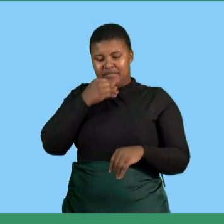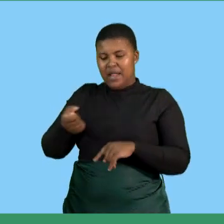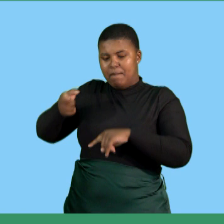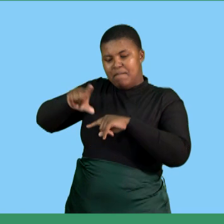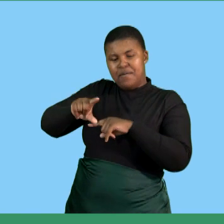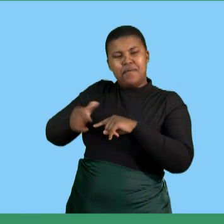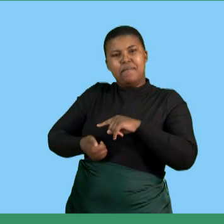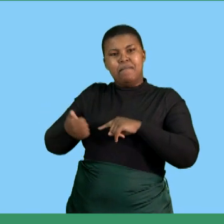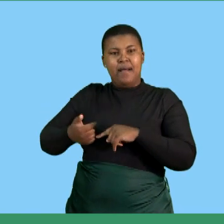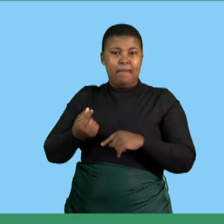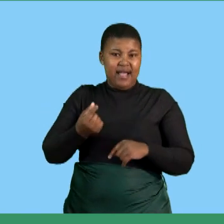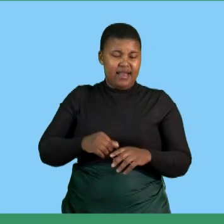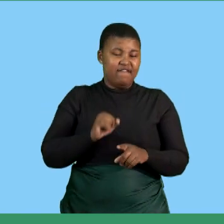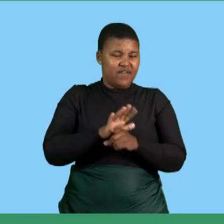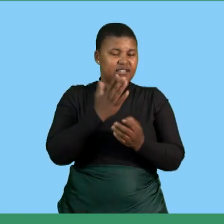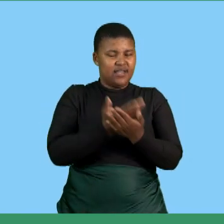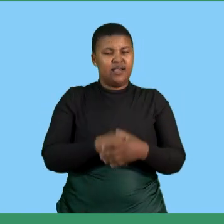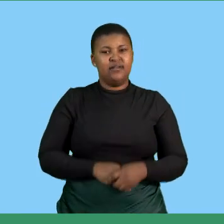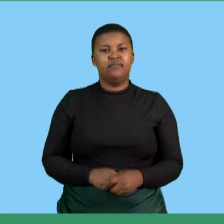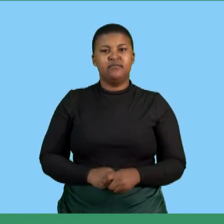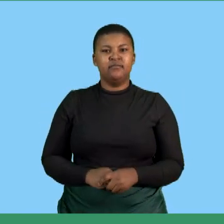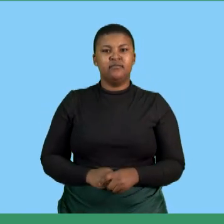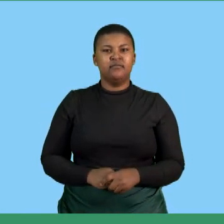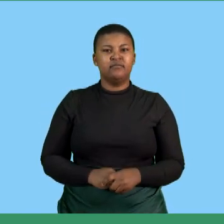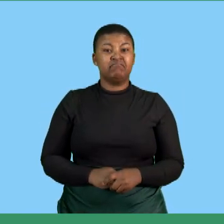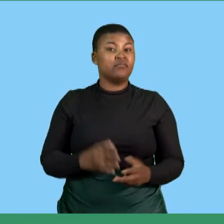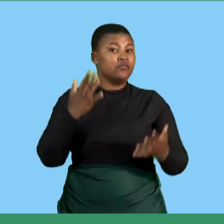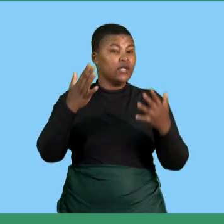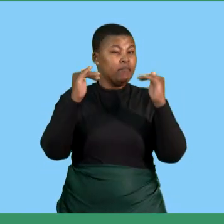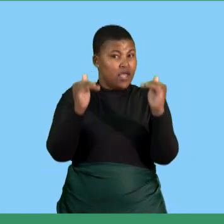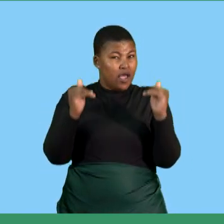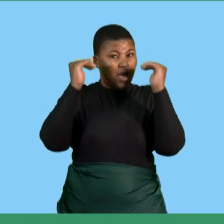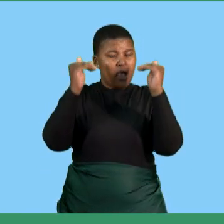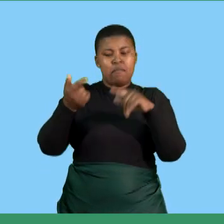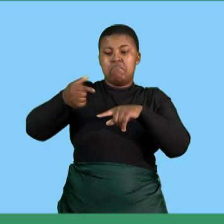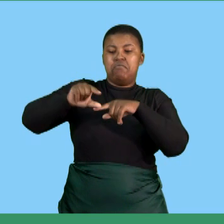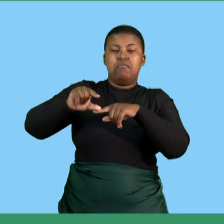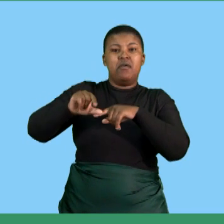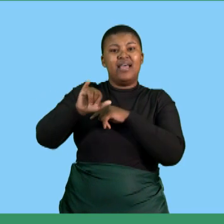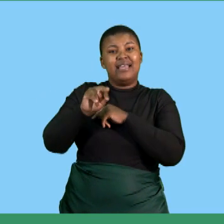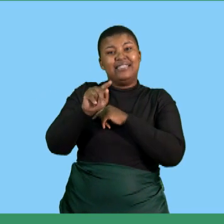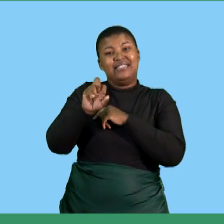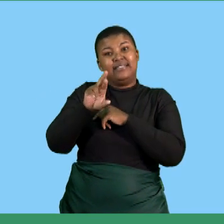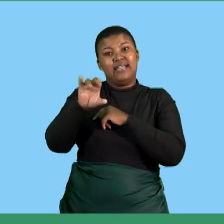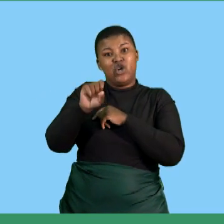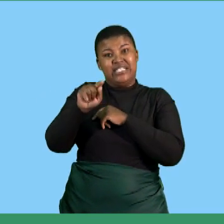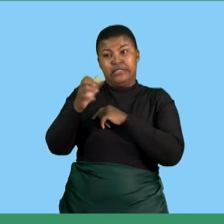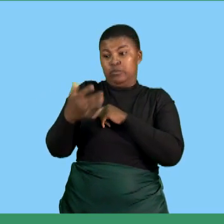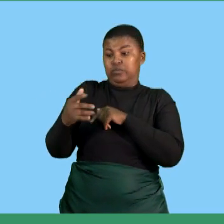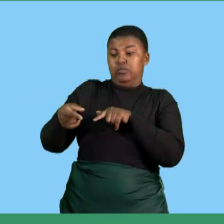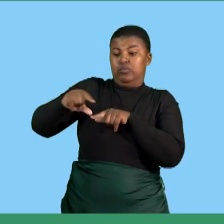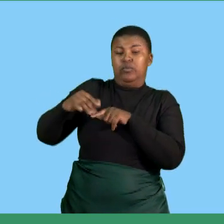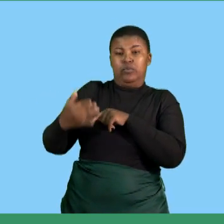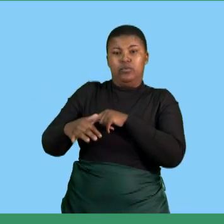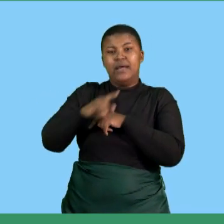will be the cost of paying that money back. So if there is high interest rates,